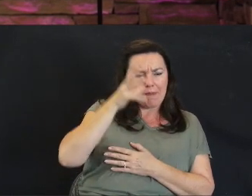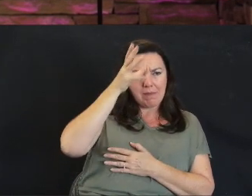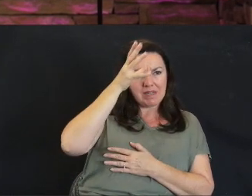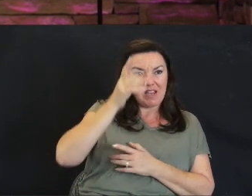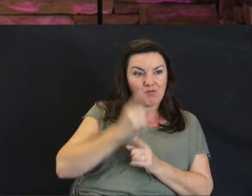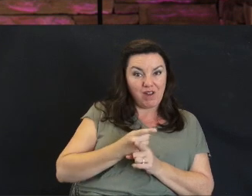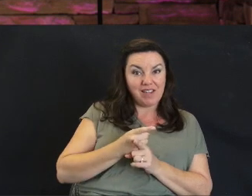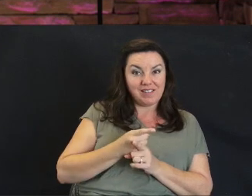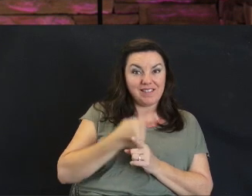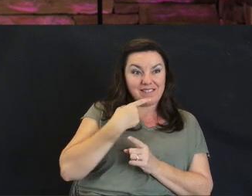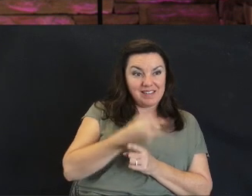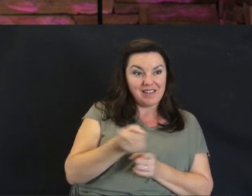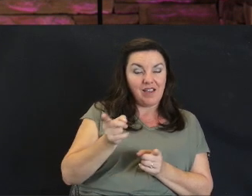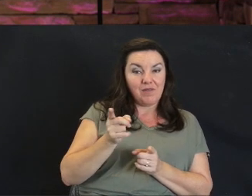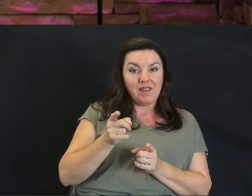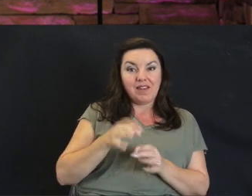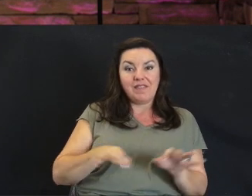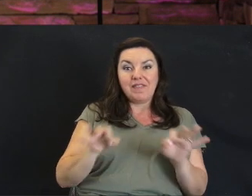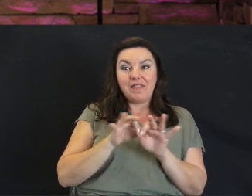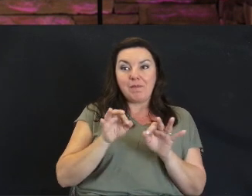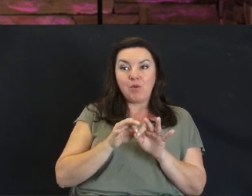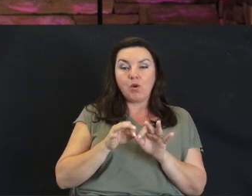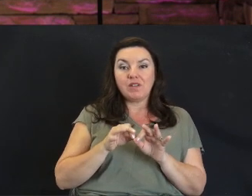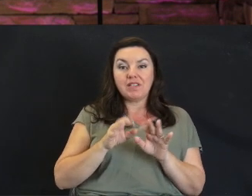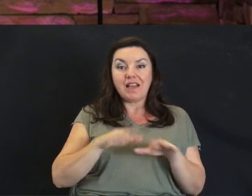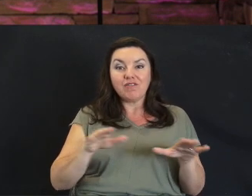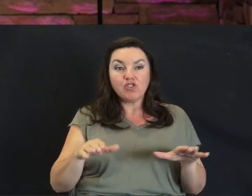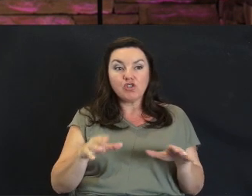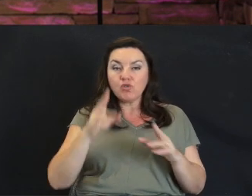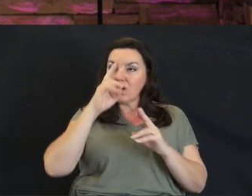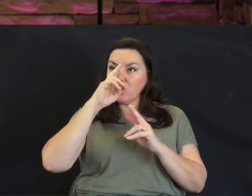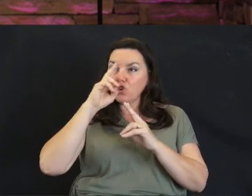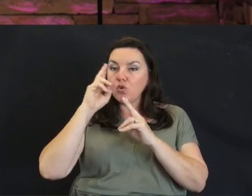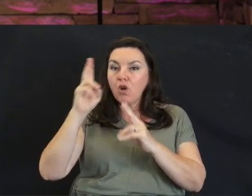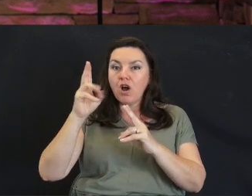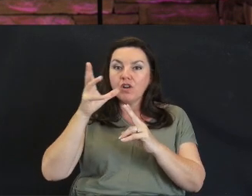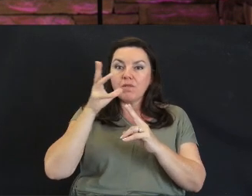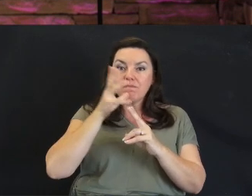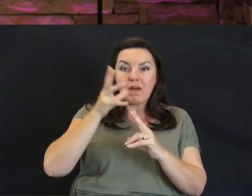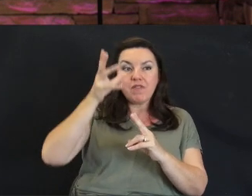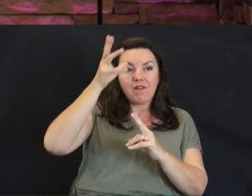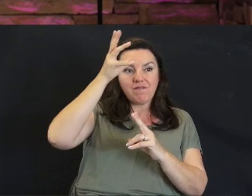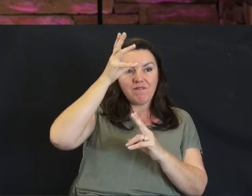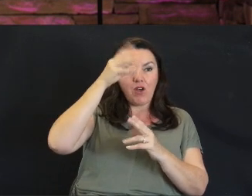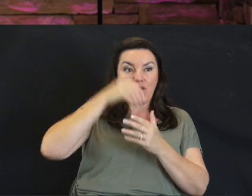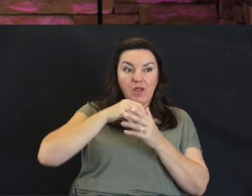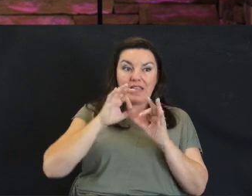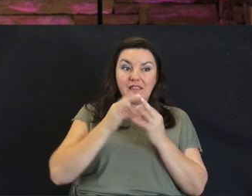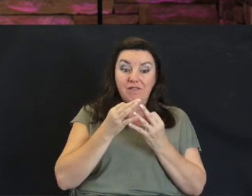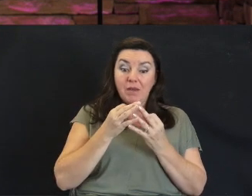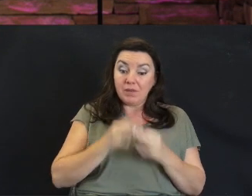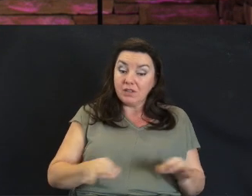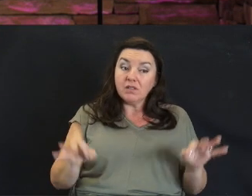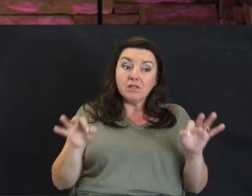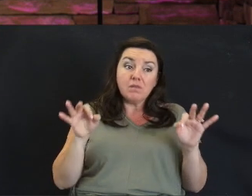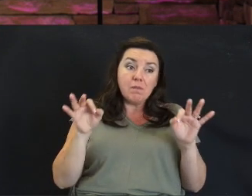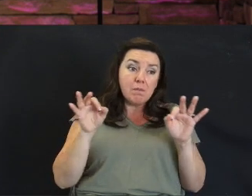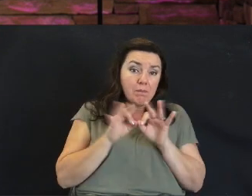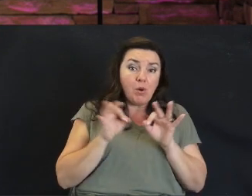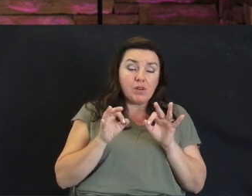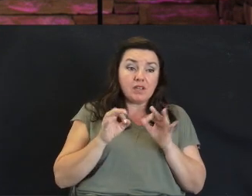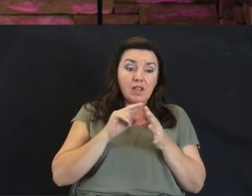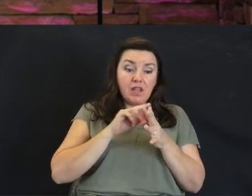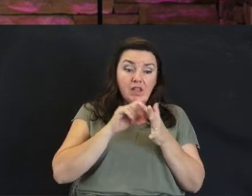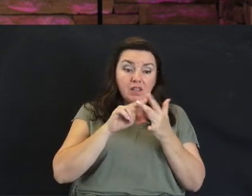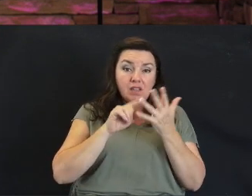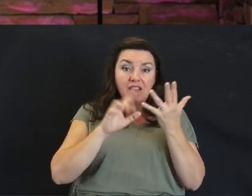Listen folks The importance of children Honoring their father And mother In the family unit Cannot be stressed enough The fifth